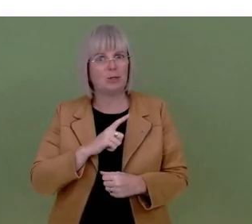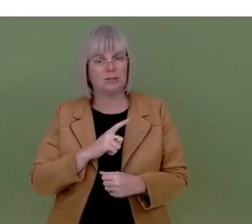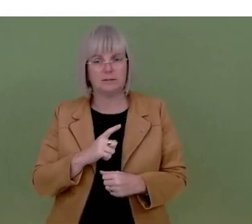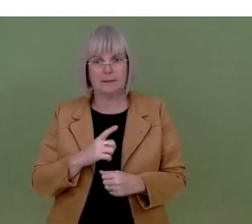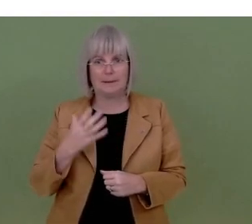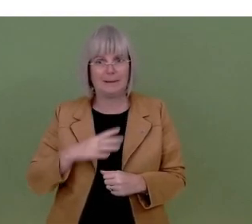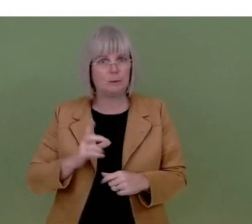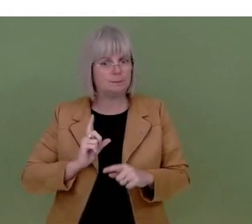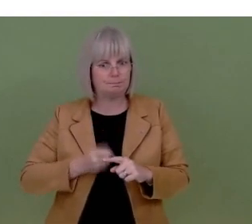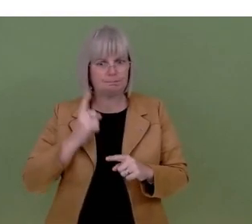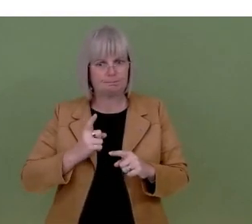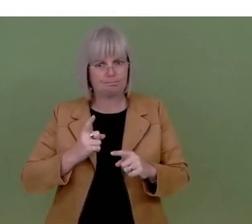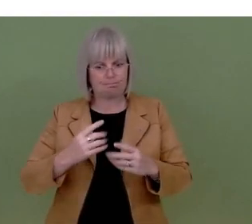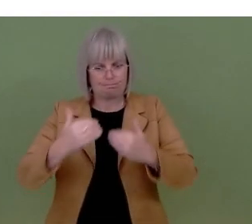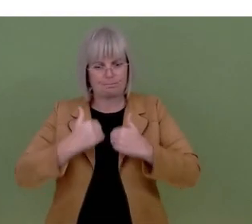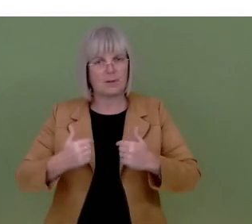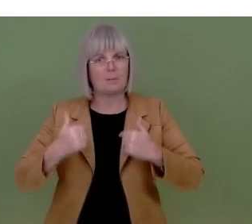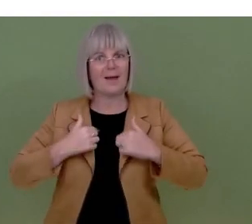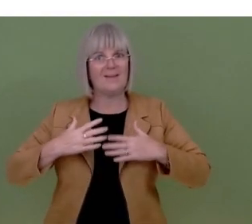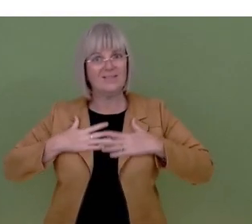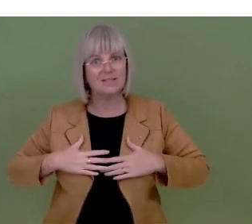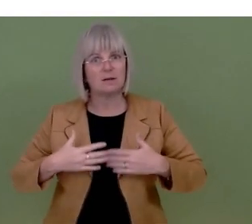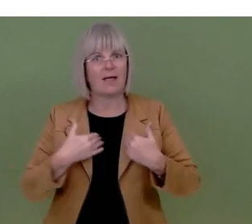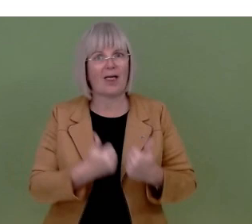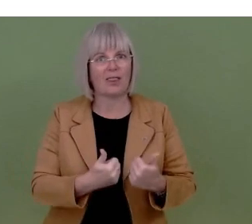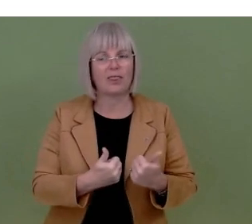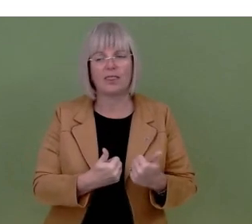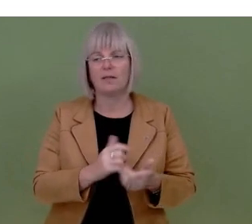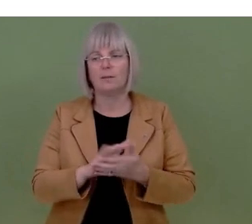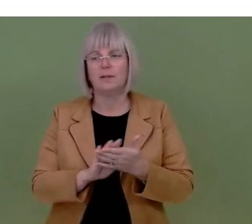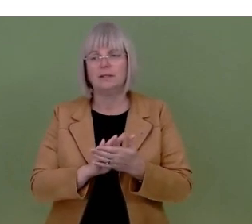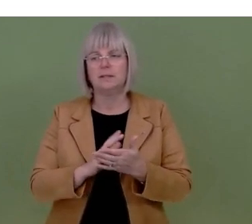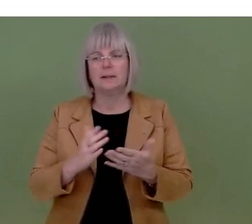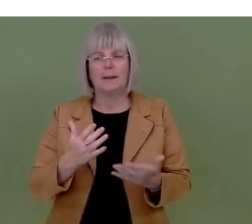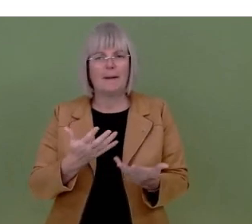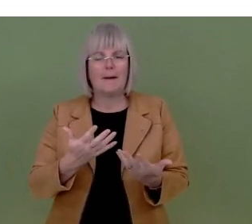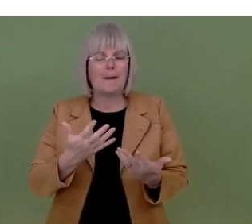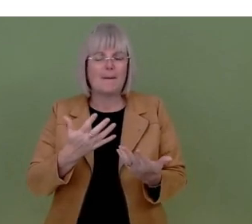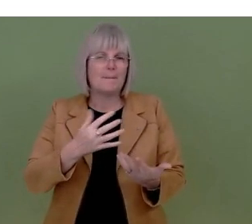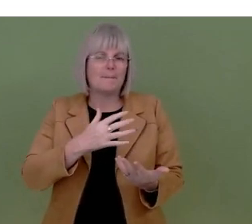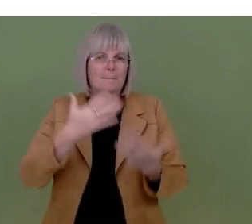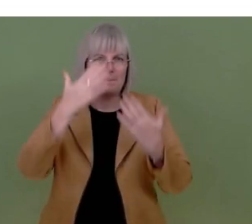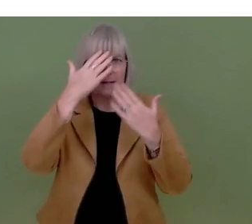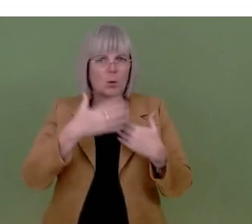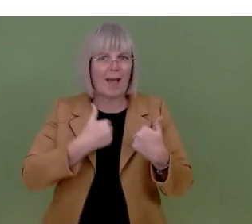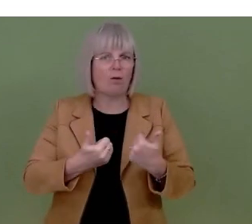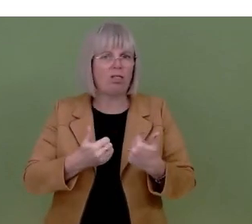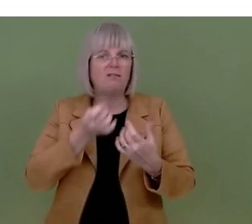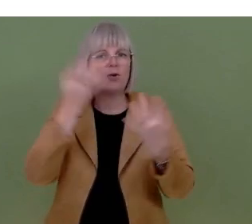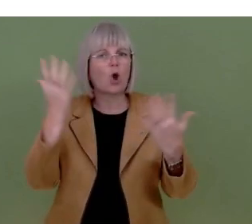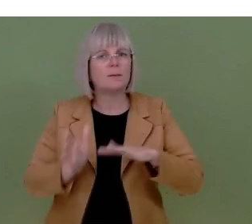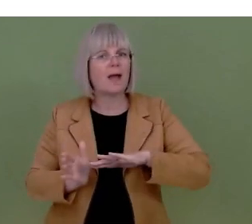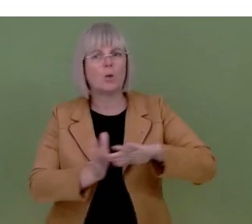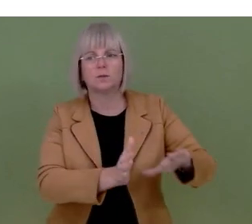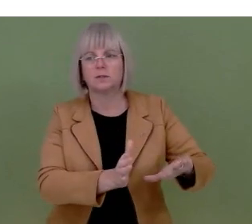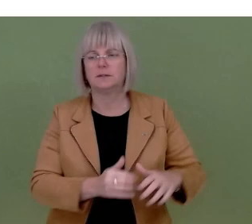health needs, my mental health needs were sort of pushed to one side because of the critical point that I was at